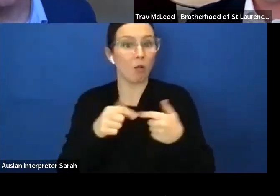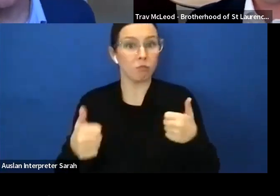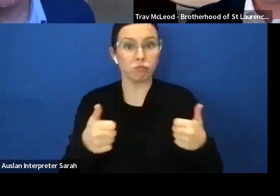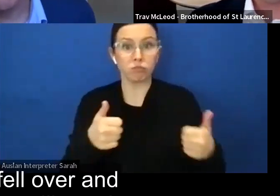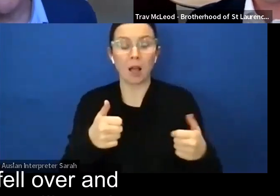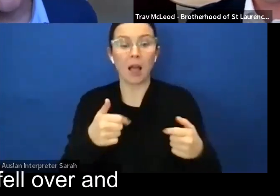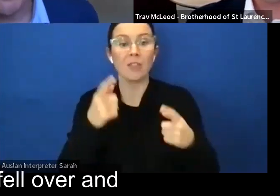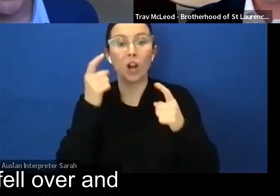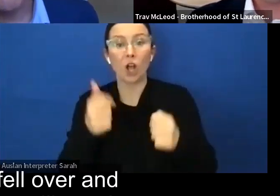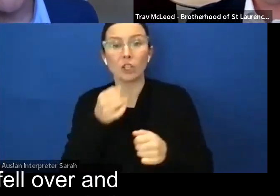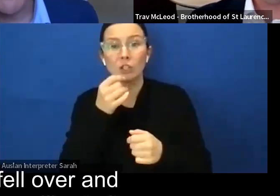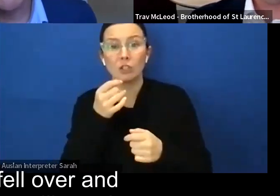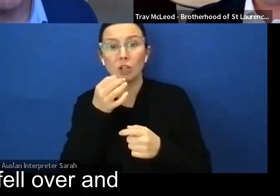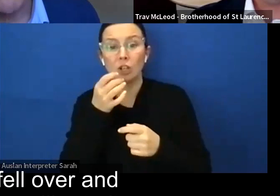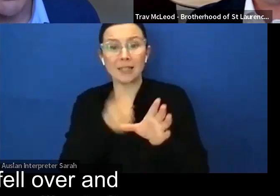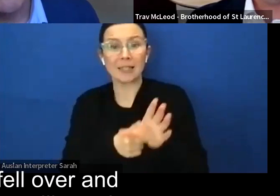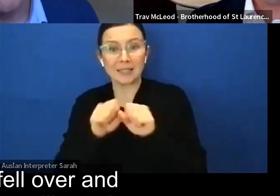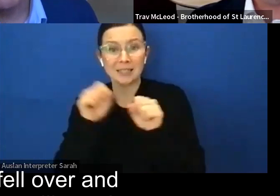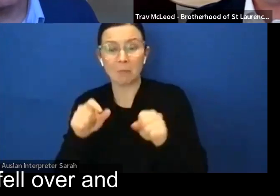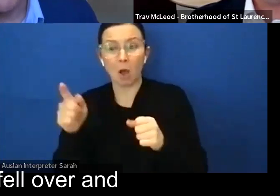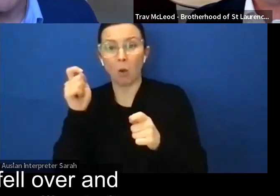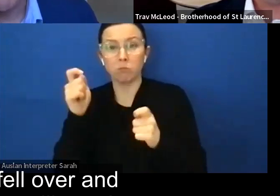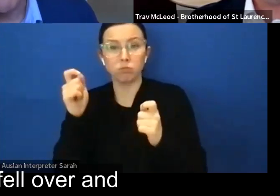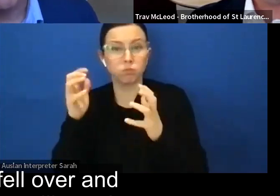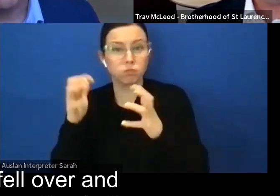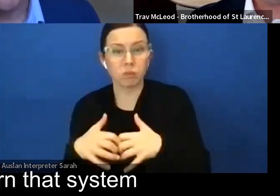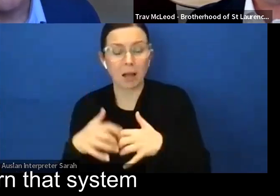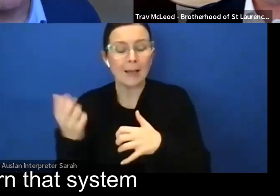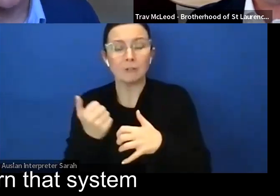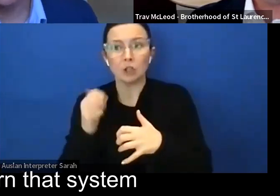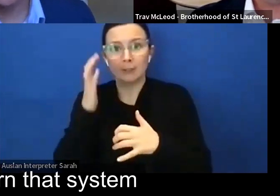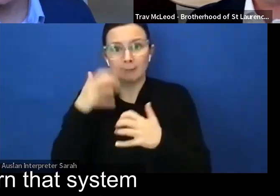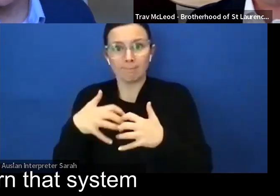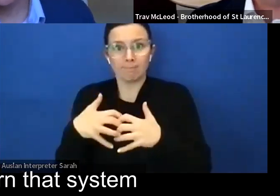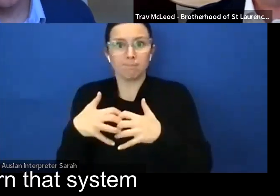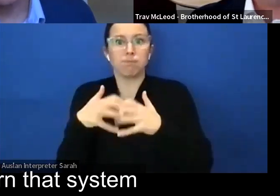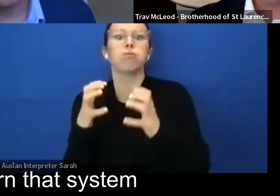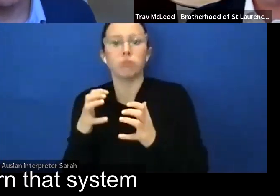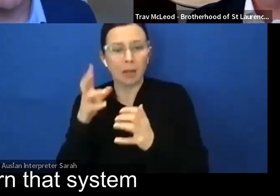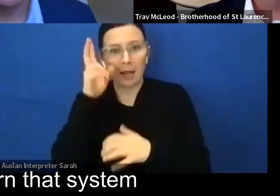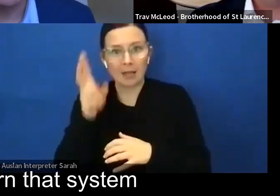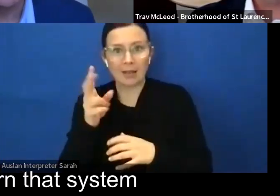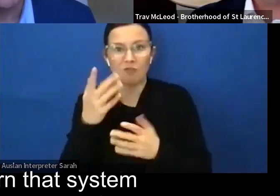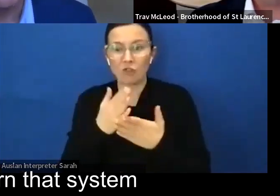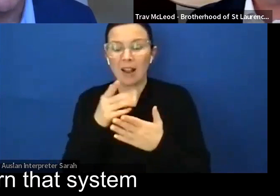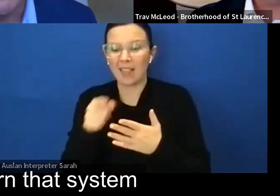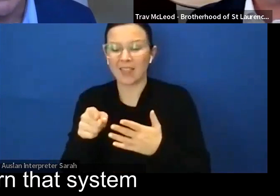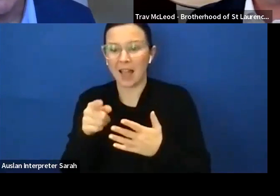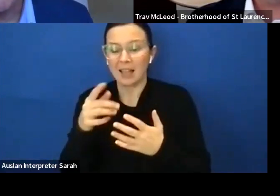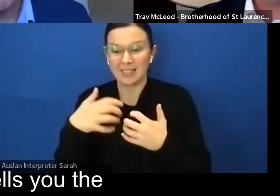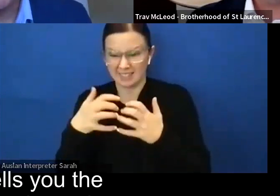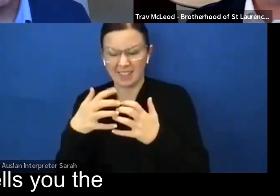earlier system that almost fell over, and they had to recalibrate it and almost turn that system off and create a new